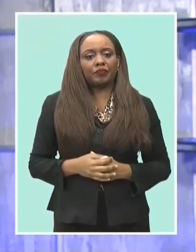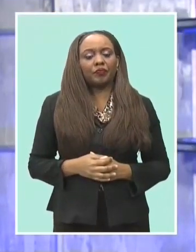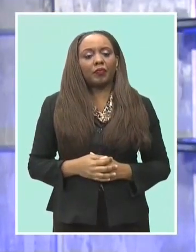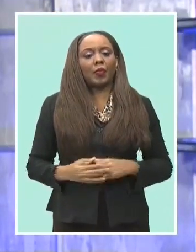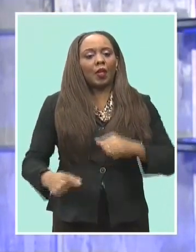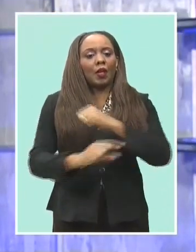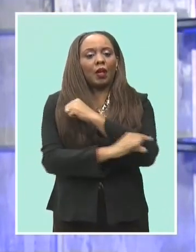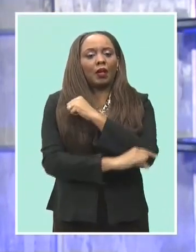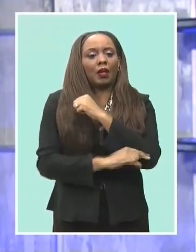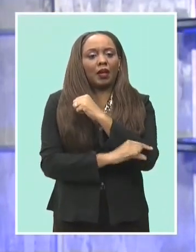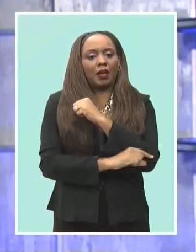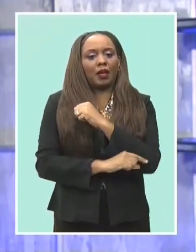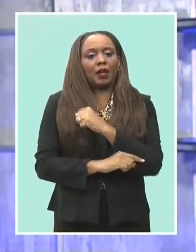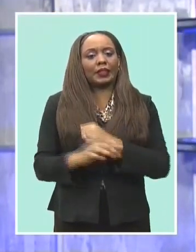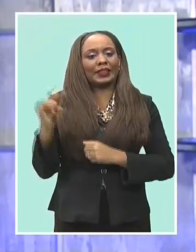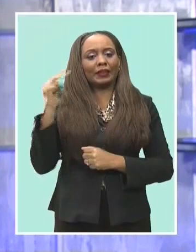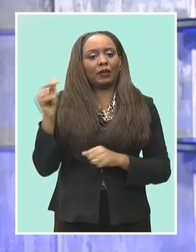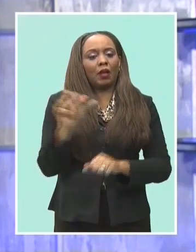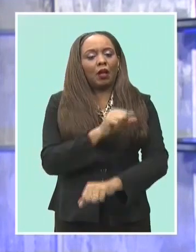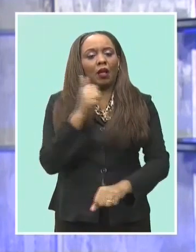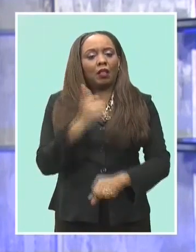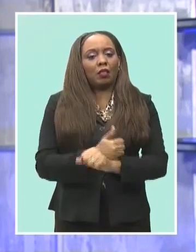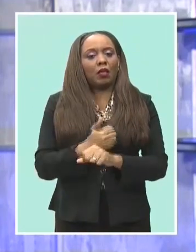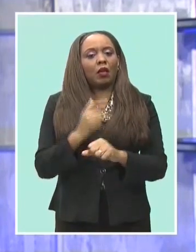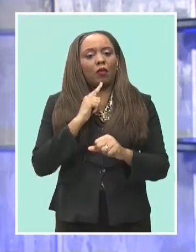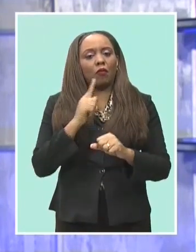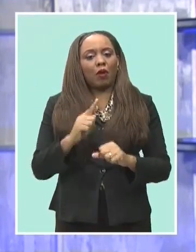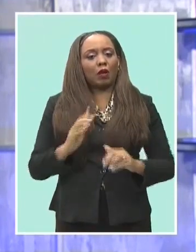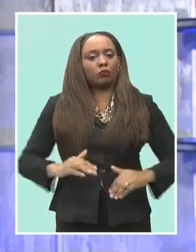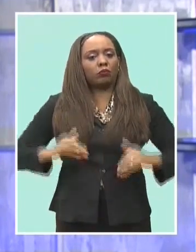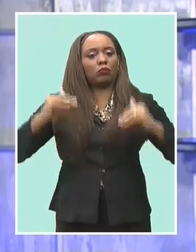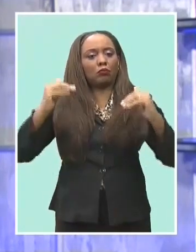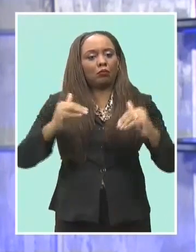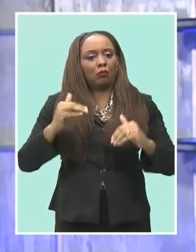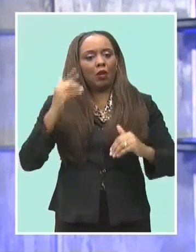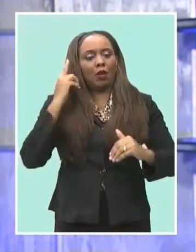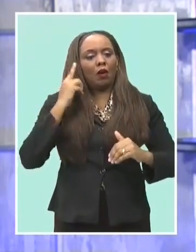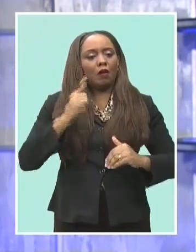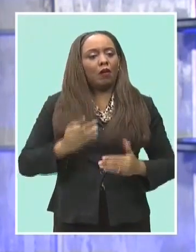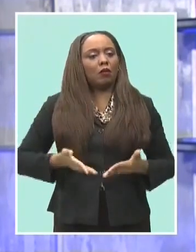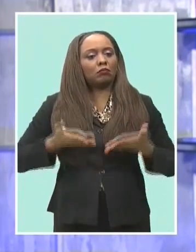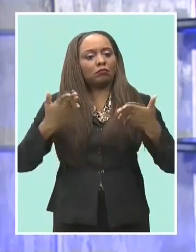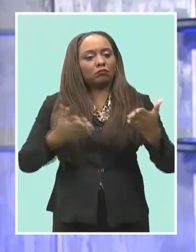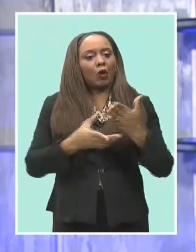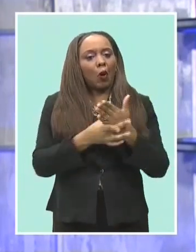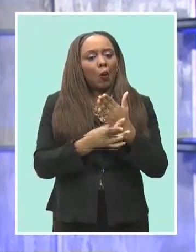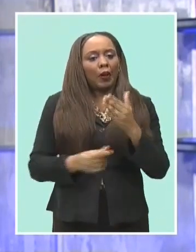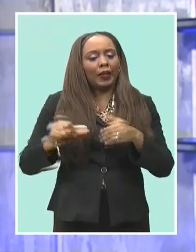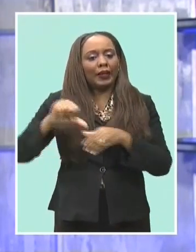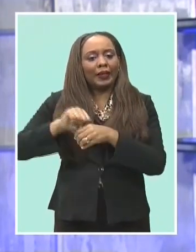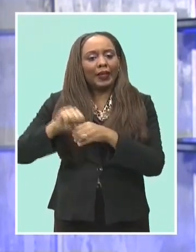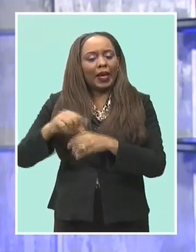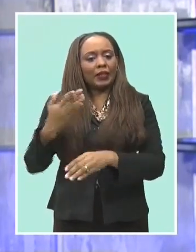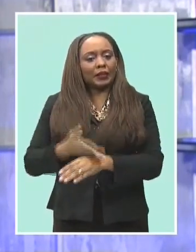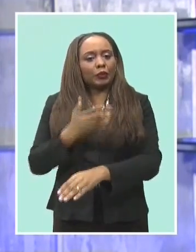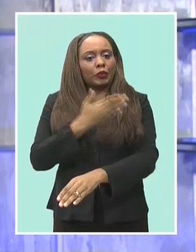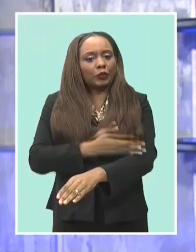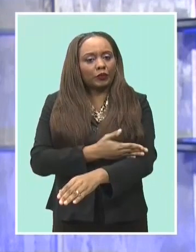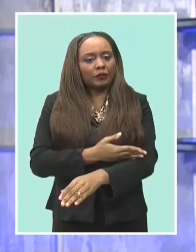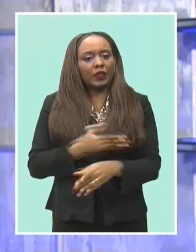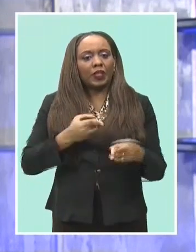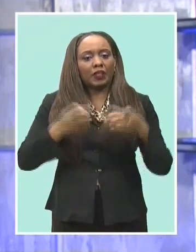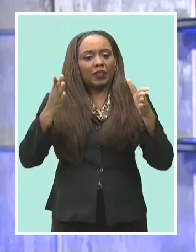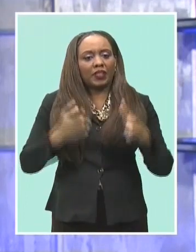Aviation Authority is raising its standard to meet the needs of the oil and gas sector. Its Director General, Egbert Field, says